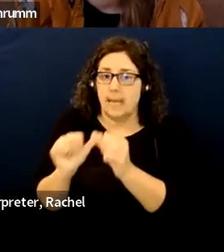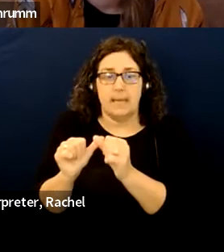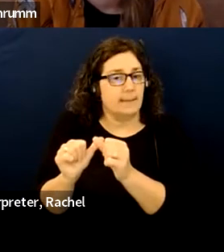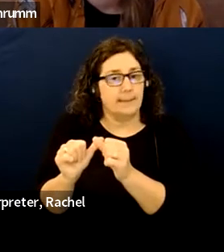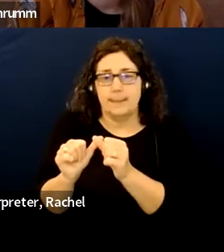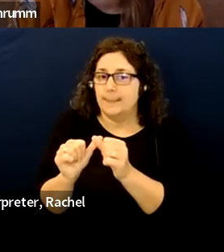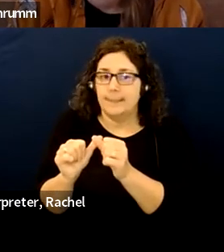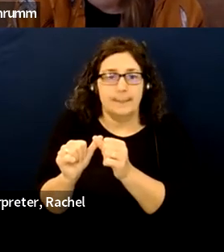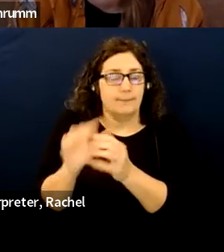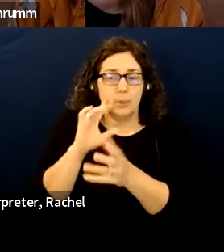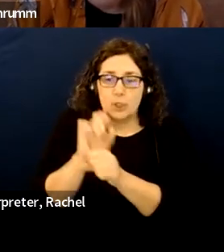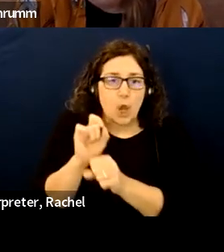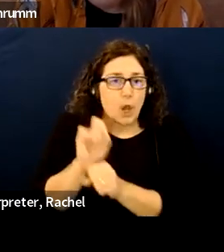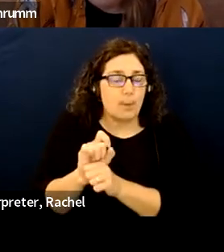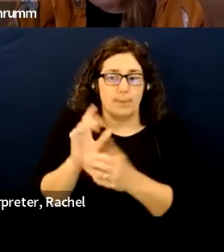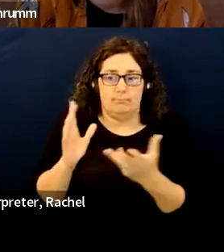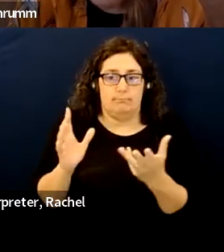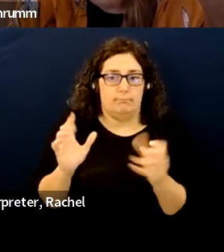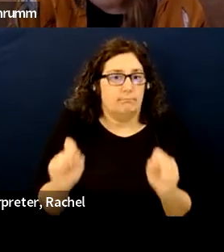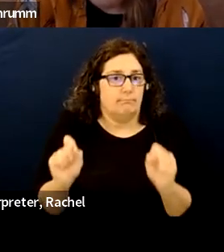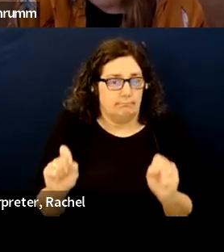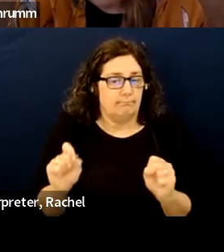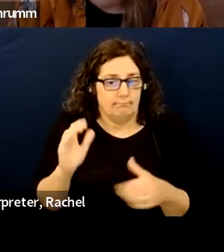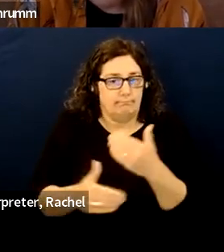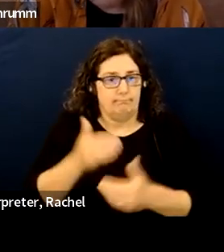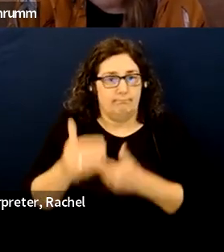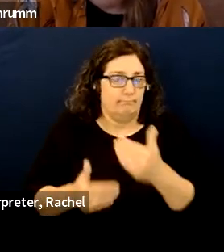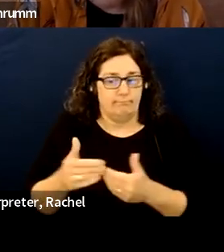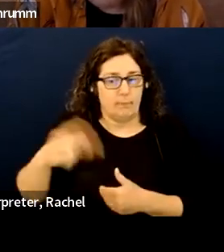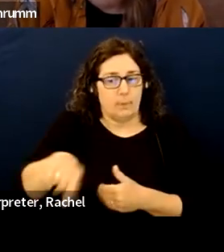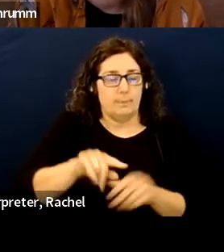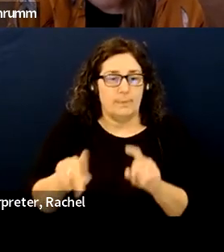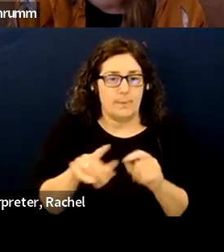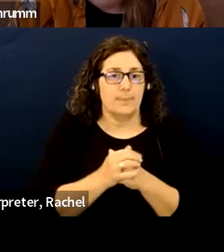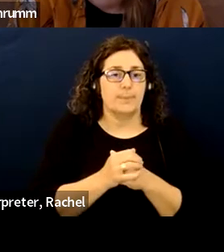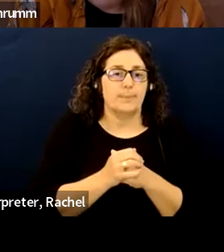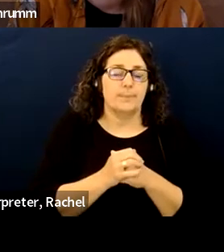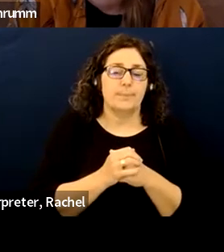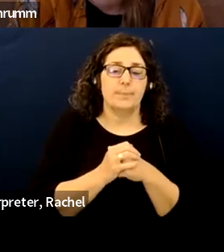of job and viability for folks as well.